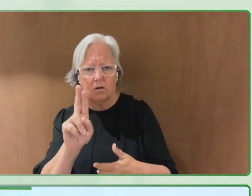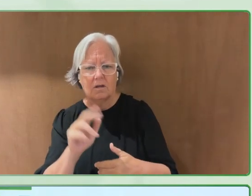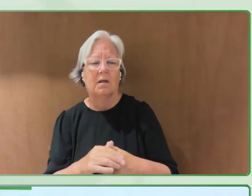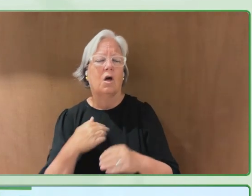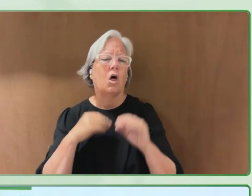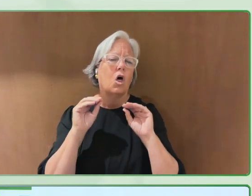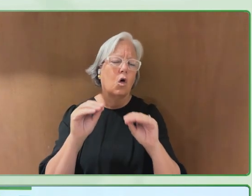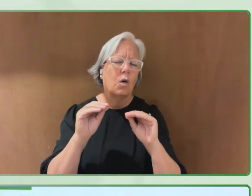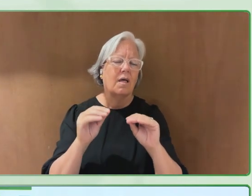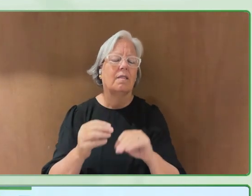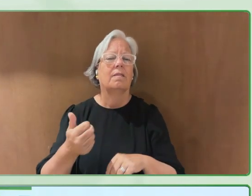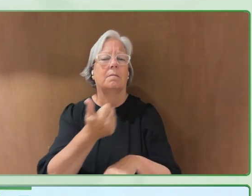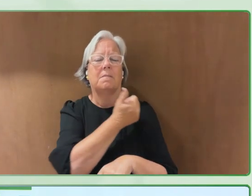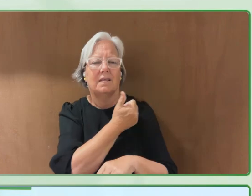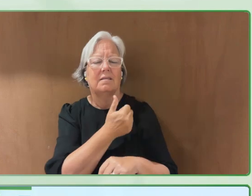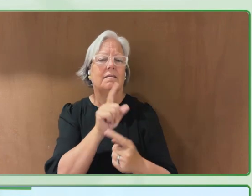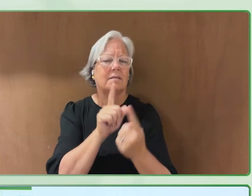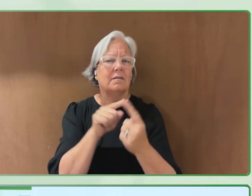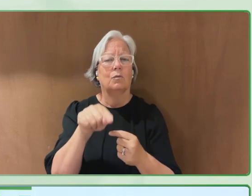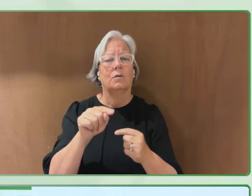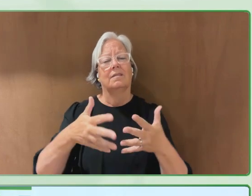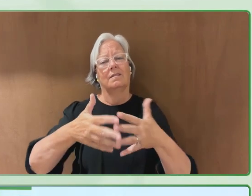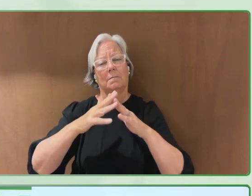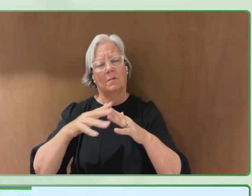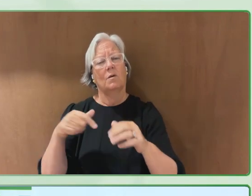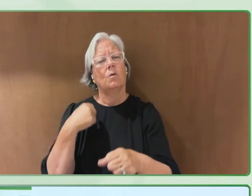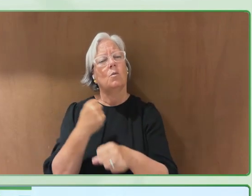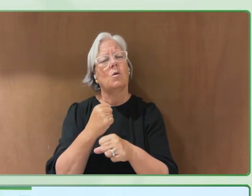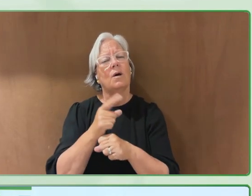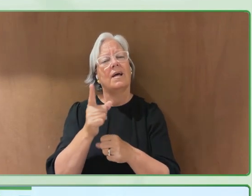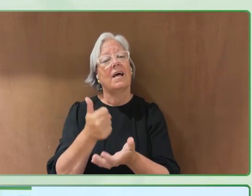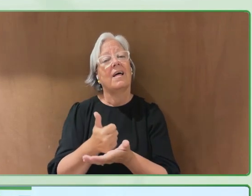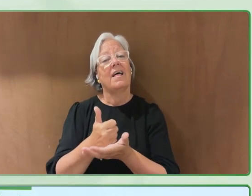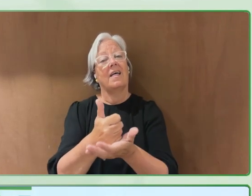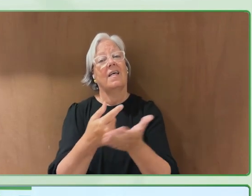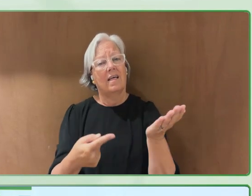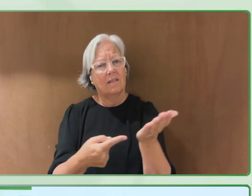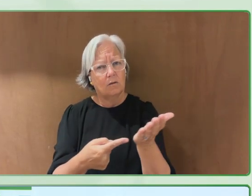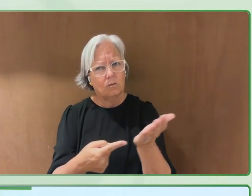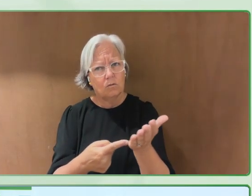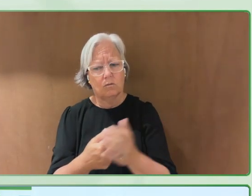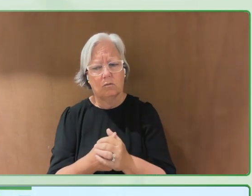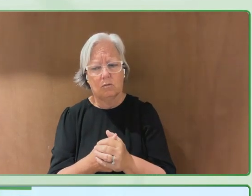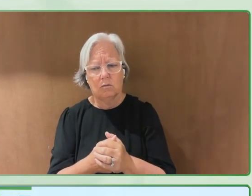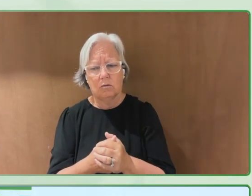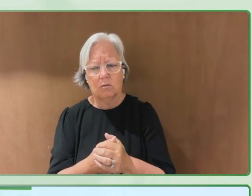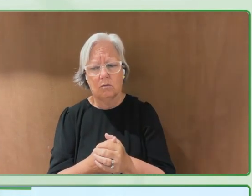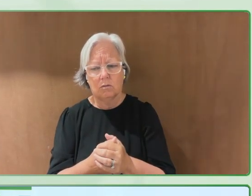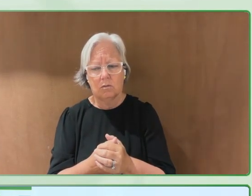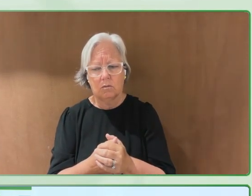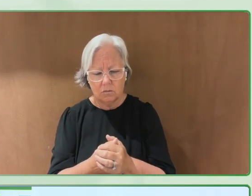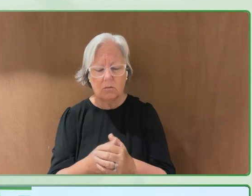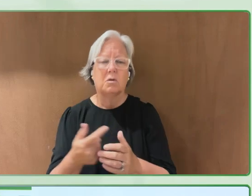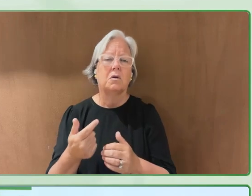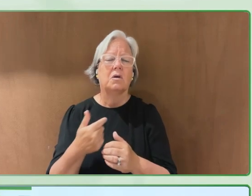stage startups working in the space of assistive technology. I am wearing a black